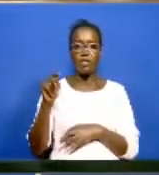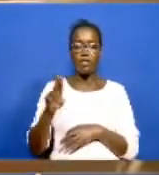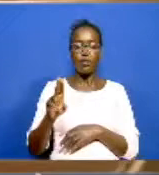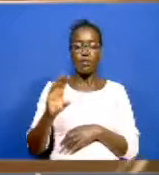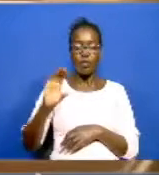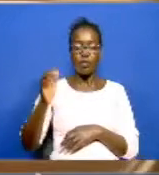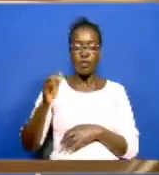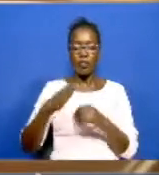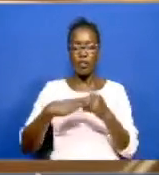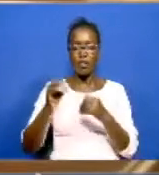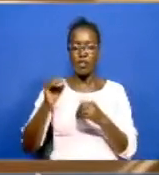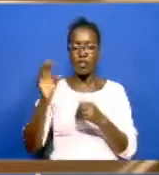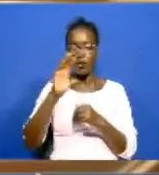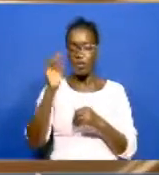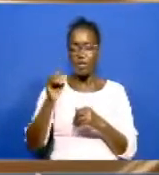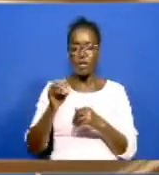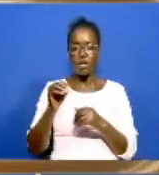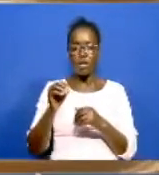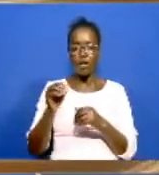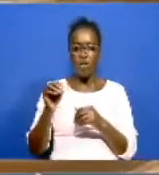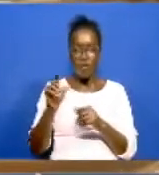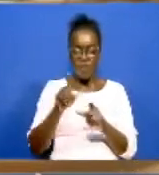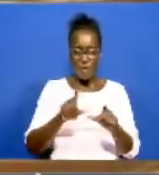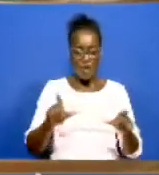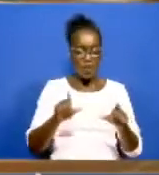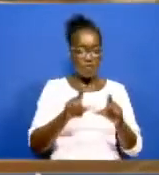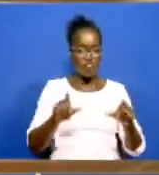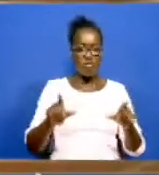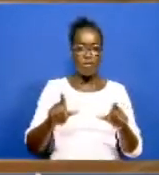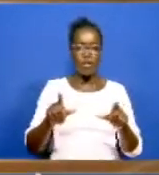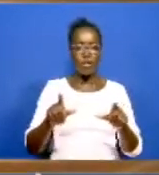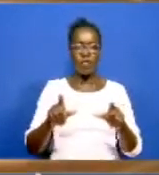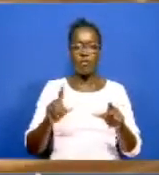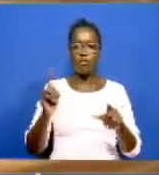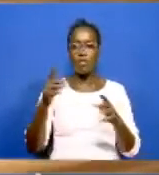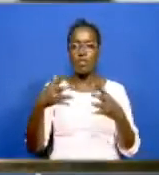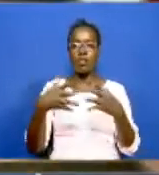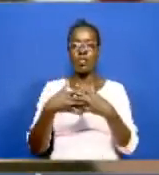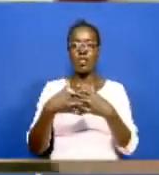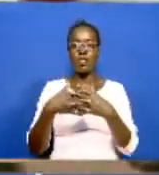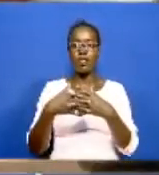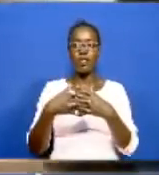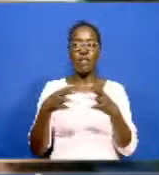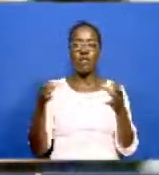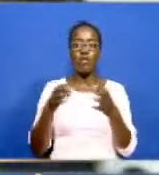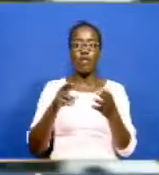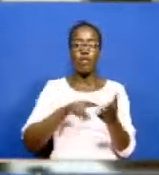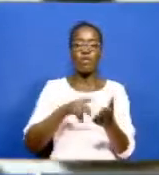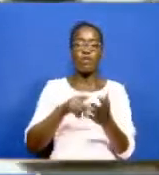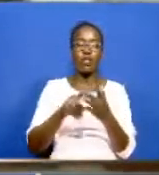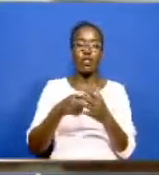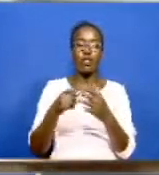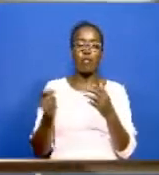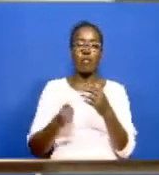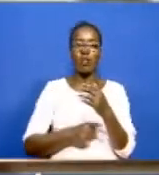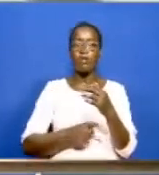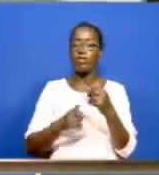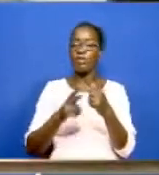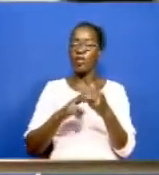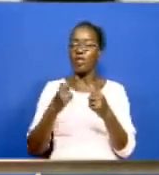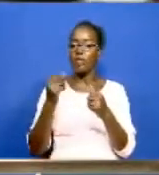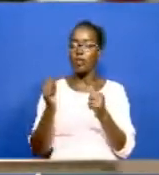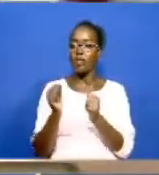90% of its residential plots, actualizing its first gated community for the project that started in July